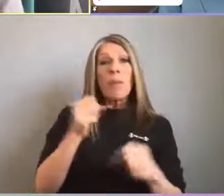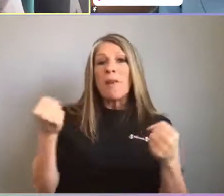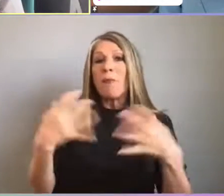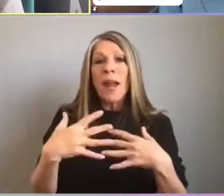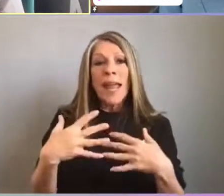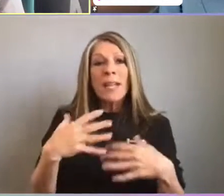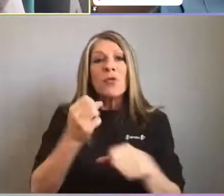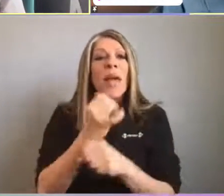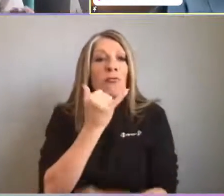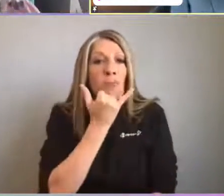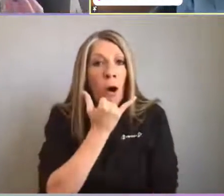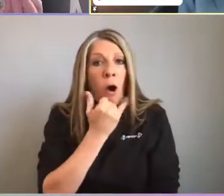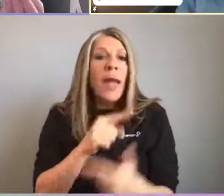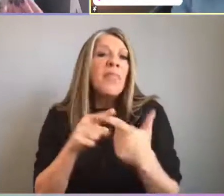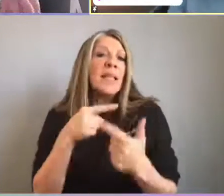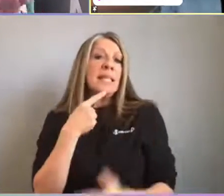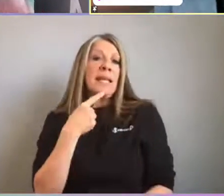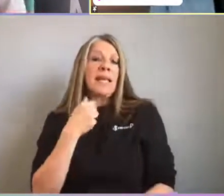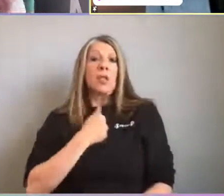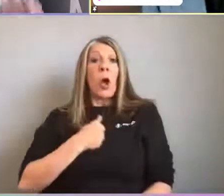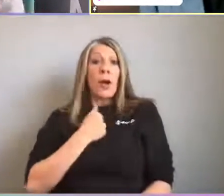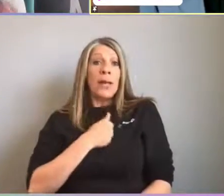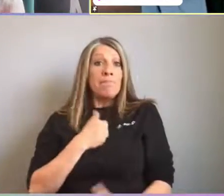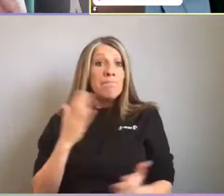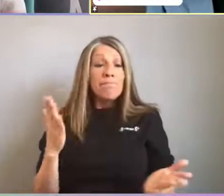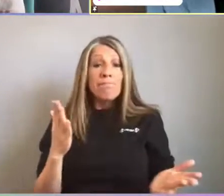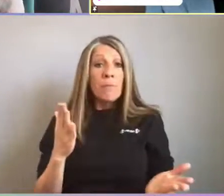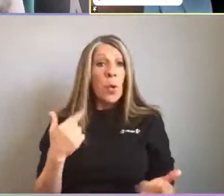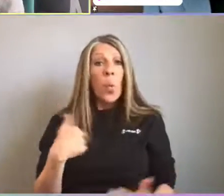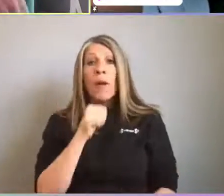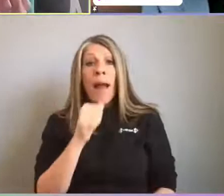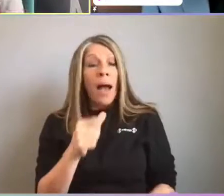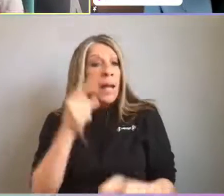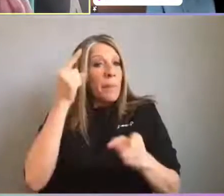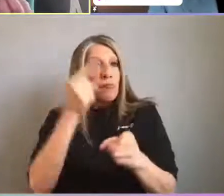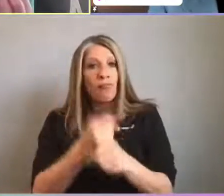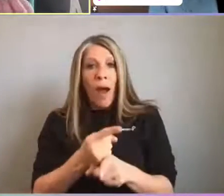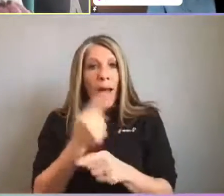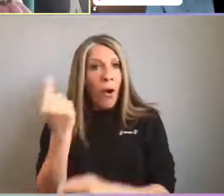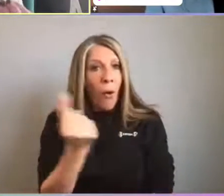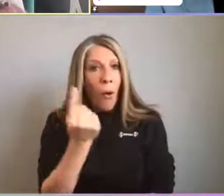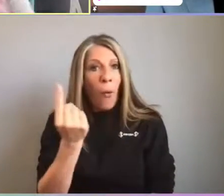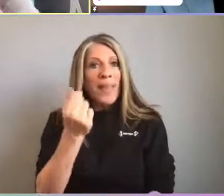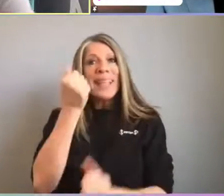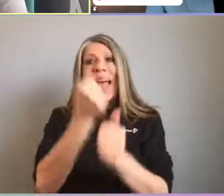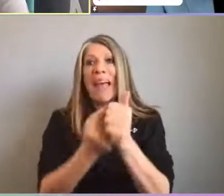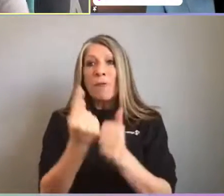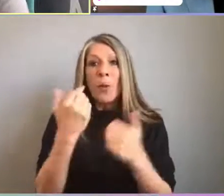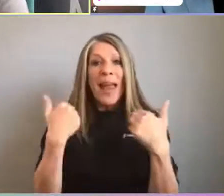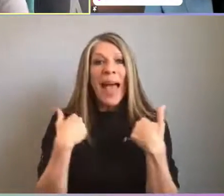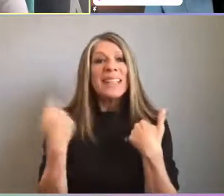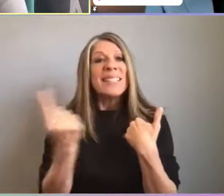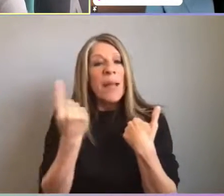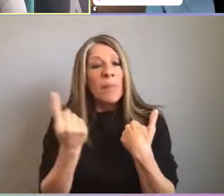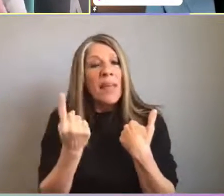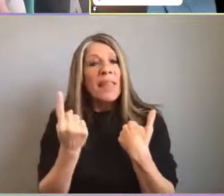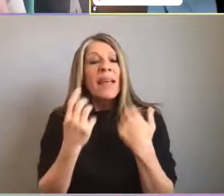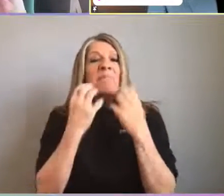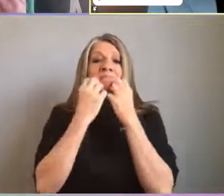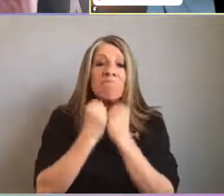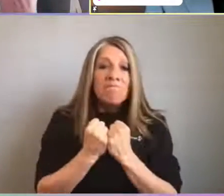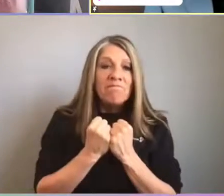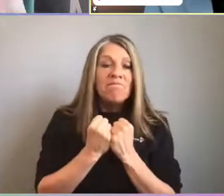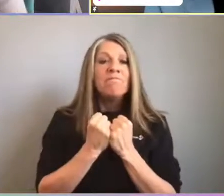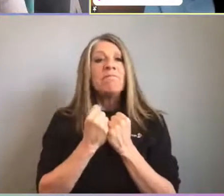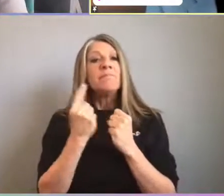wrong and apologize. Yeah. We're not going to get it right. Everybody has something that means something to them. There